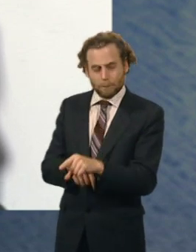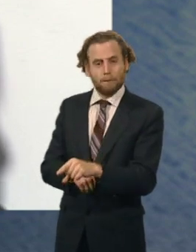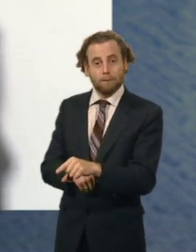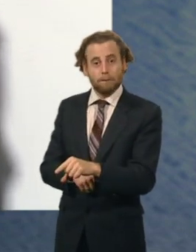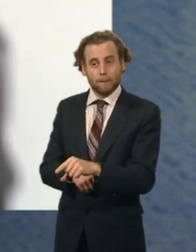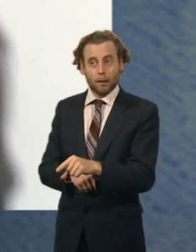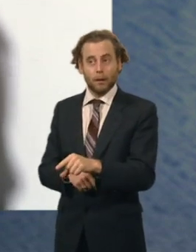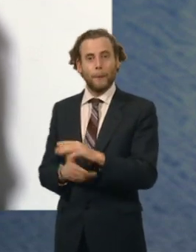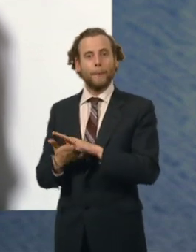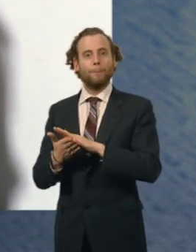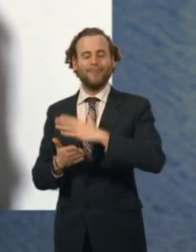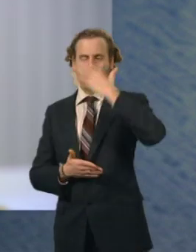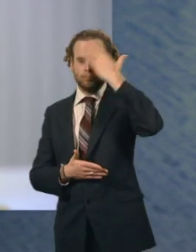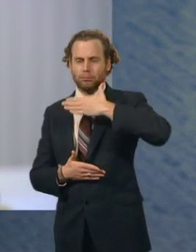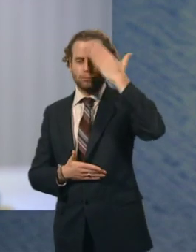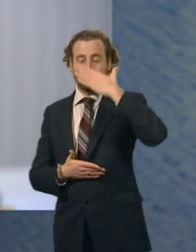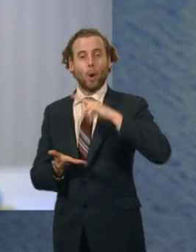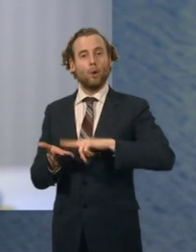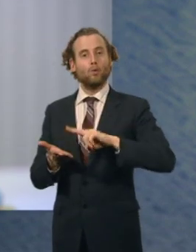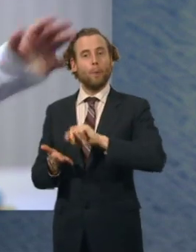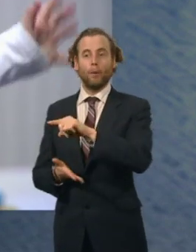to them, that would be disturbing.